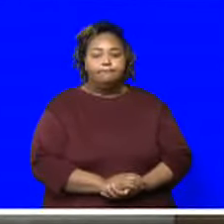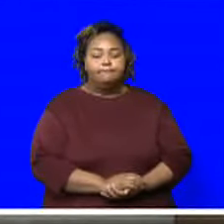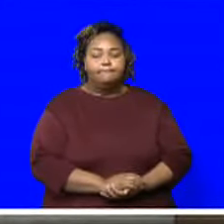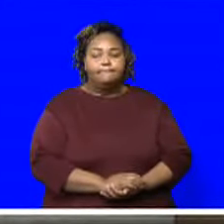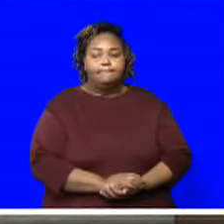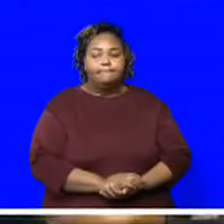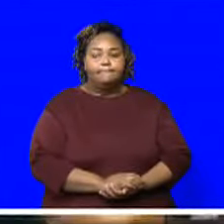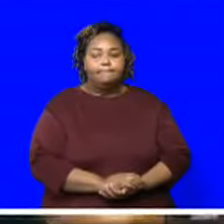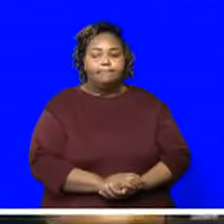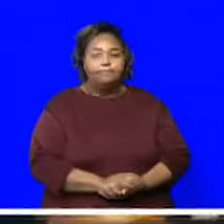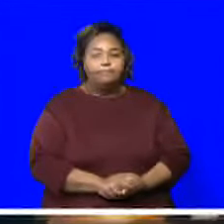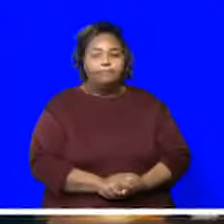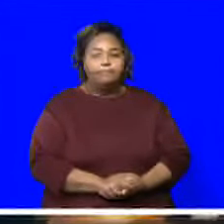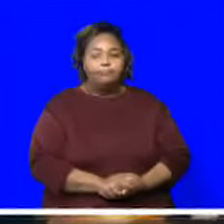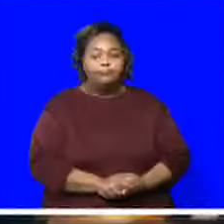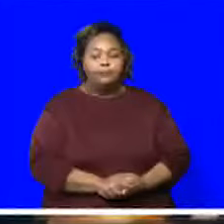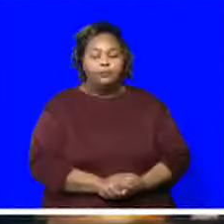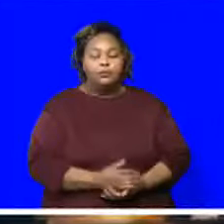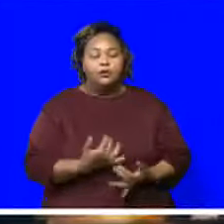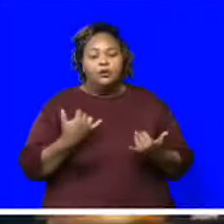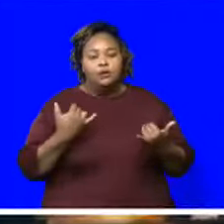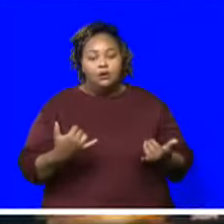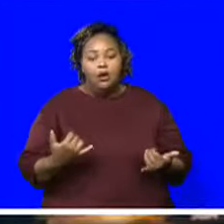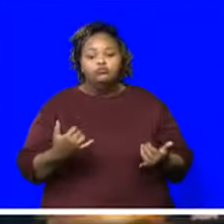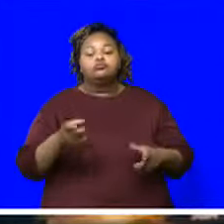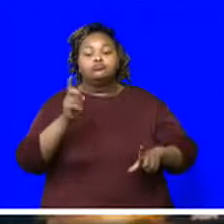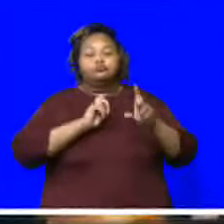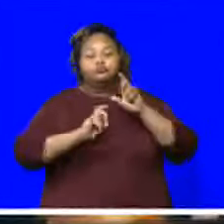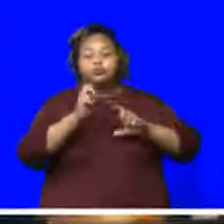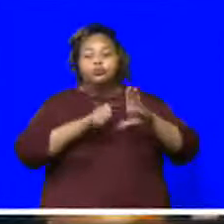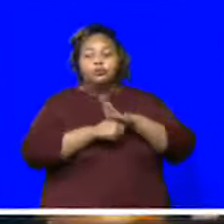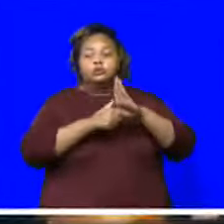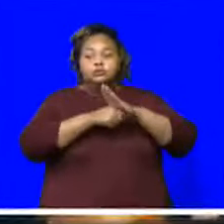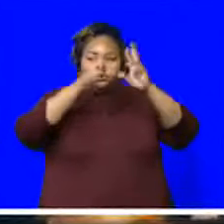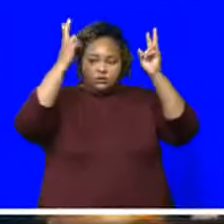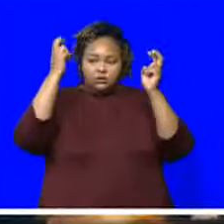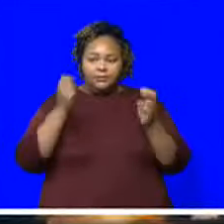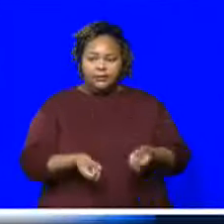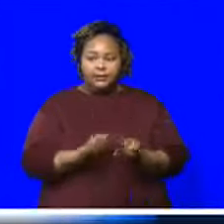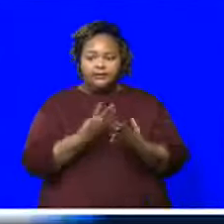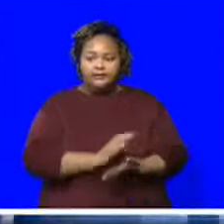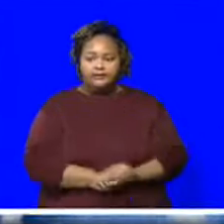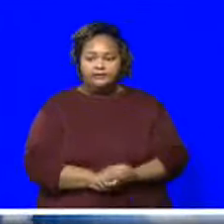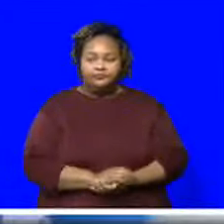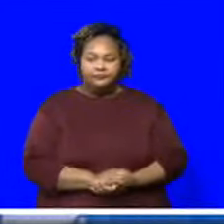in Babane. That's all for now. Before we go, let's have a look at our top stories.